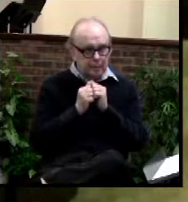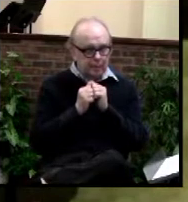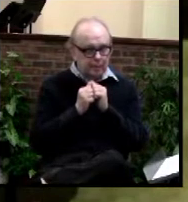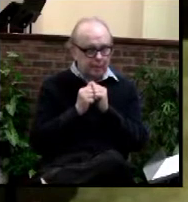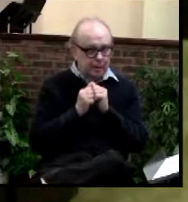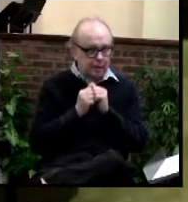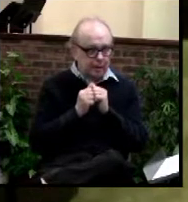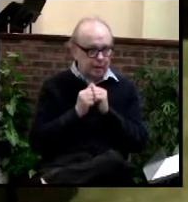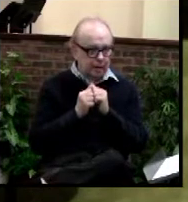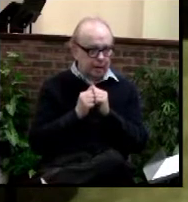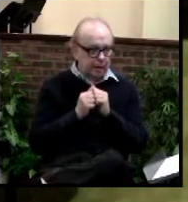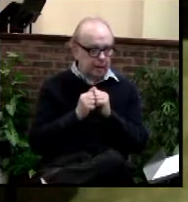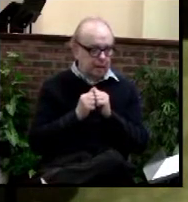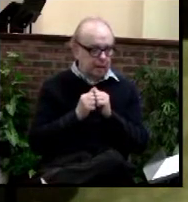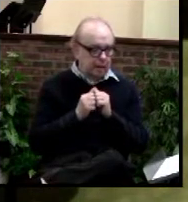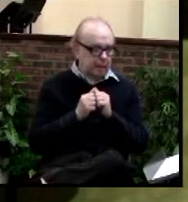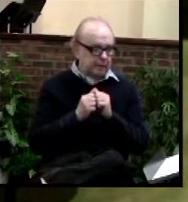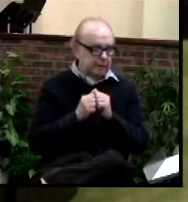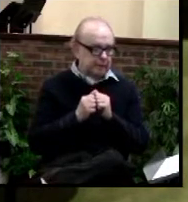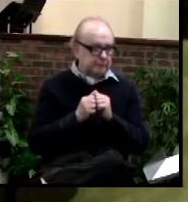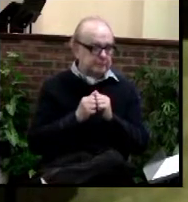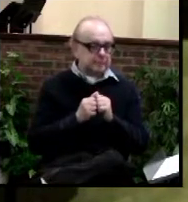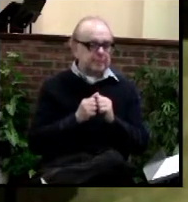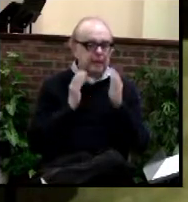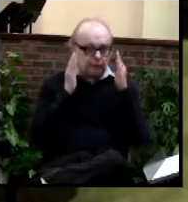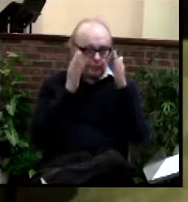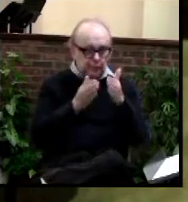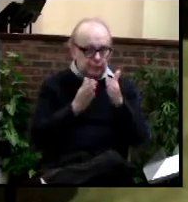He says, listen, focus.